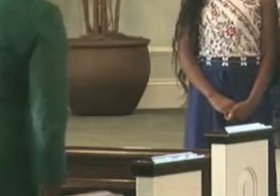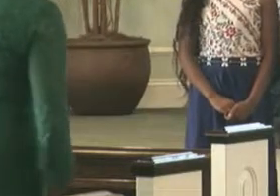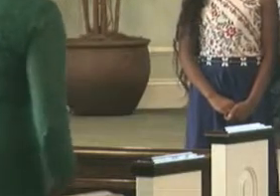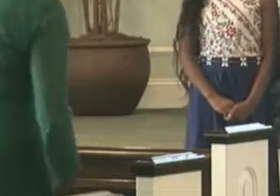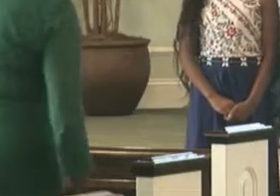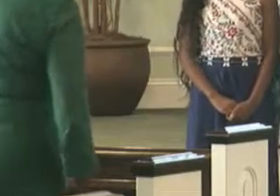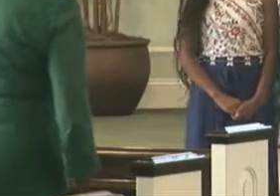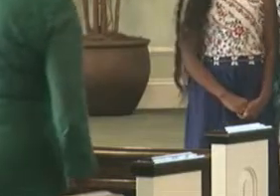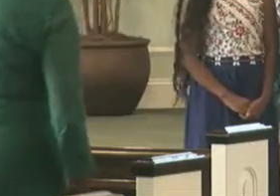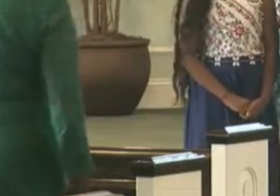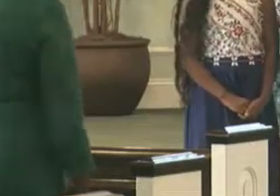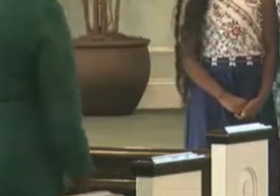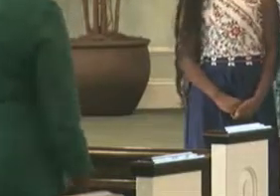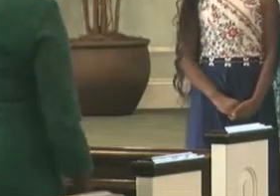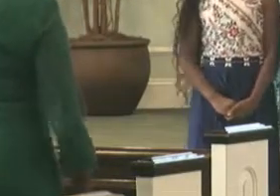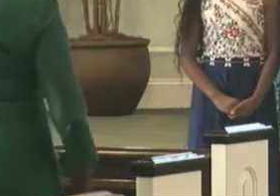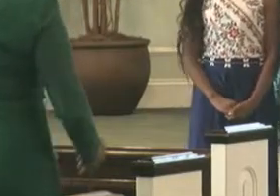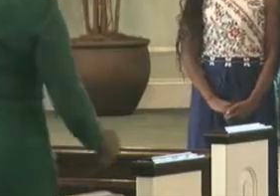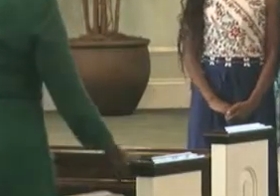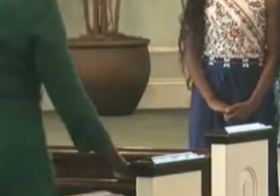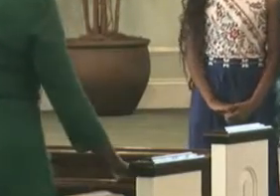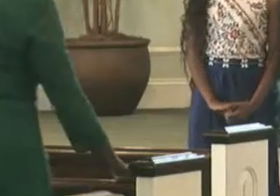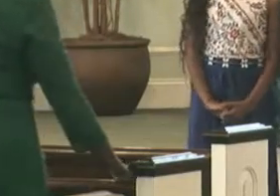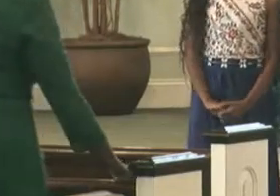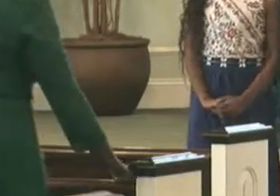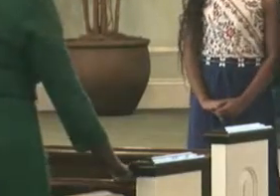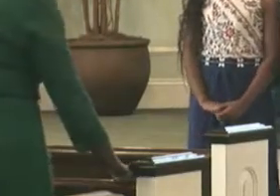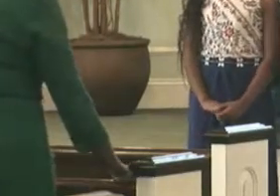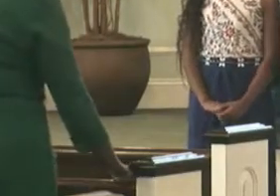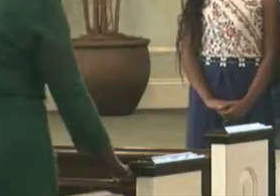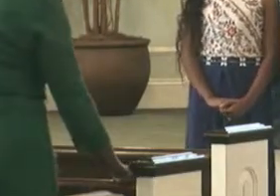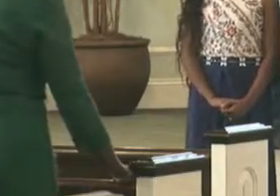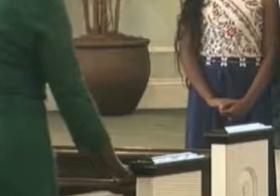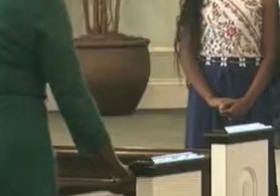Please join us in singing our call to worship. This is your house.